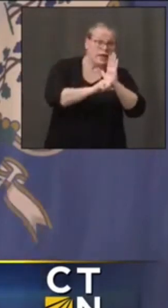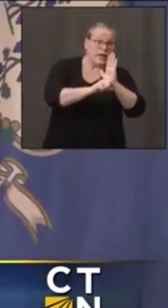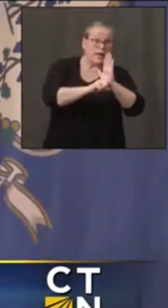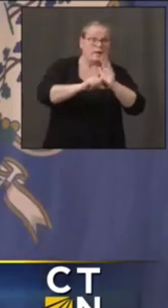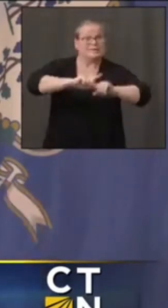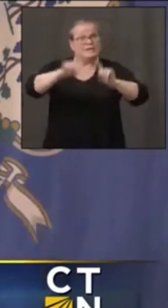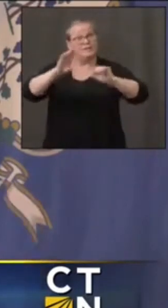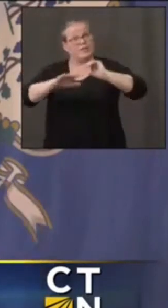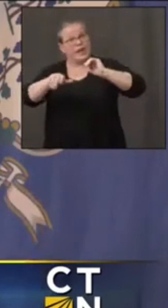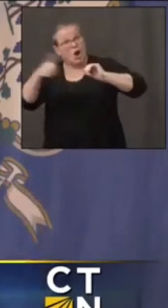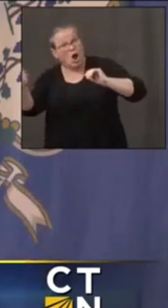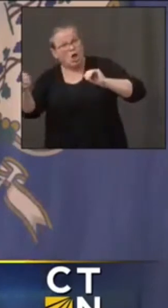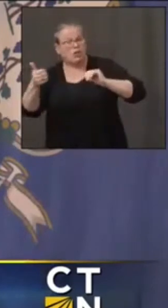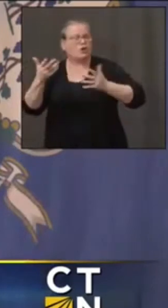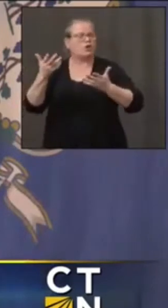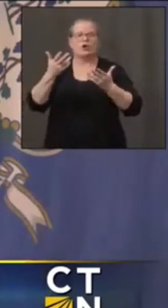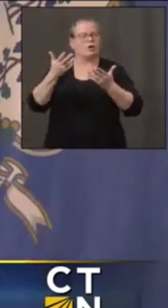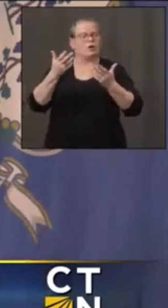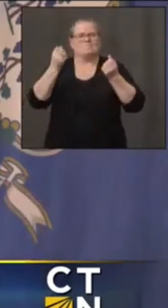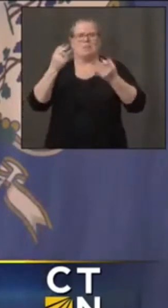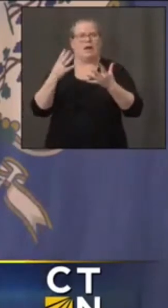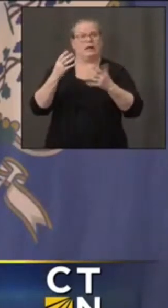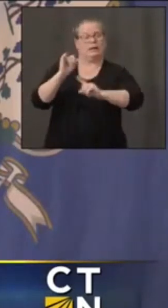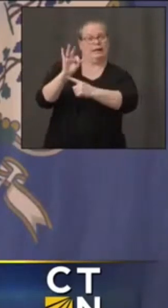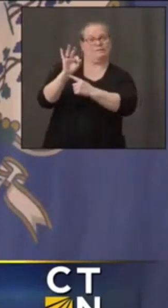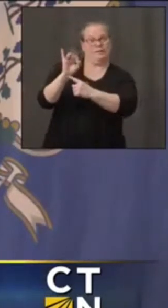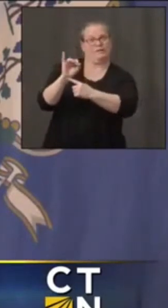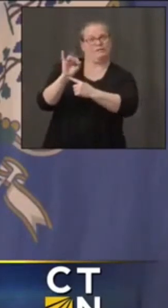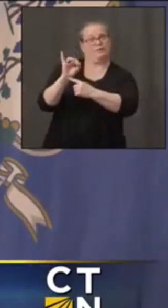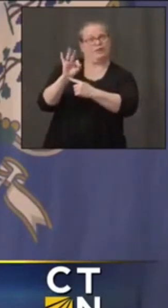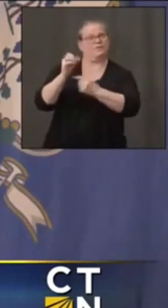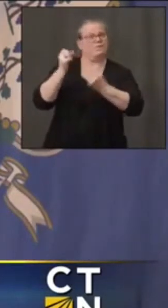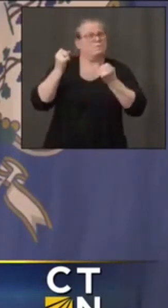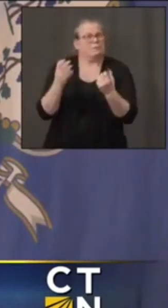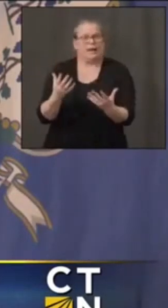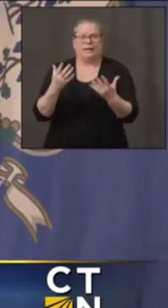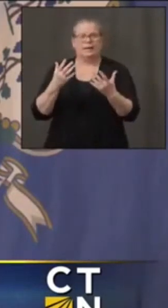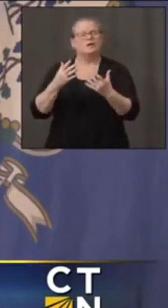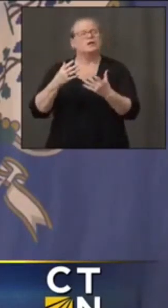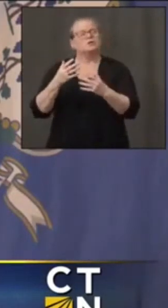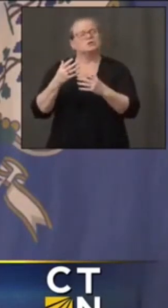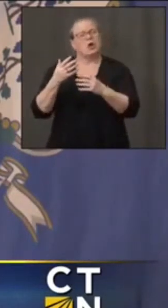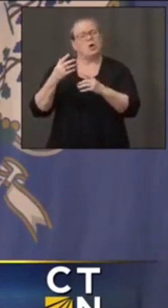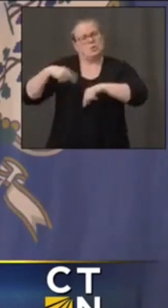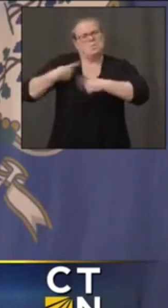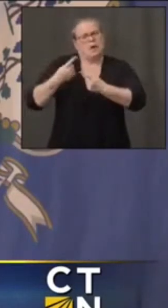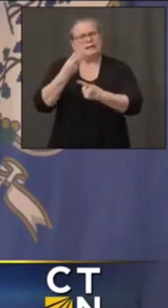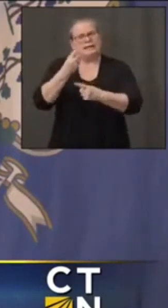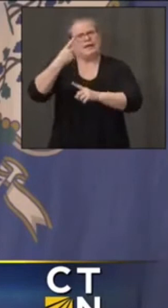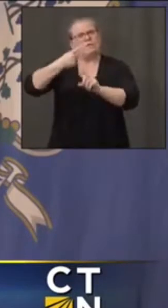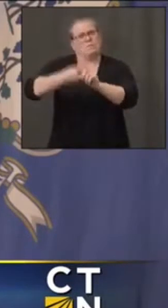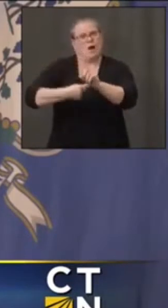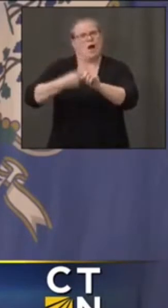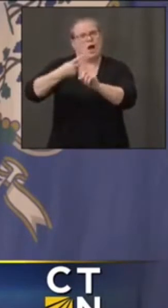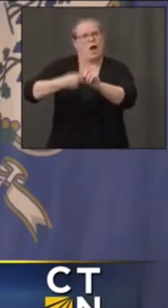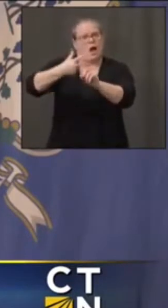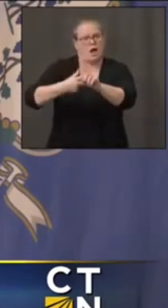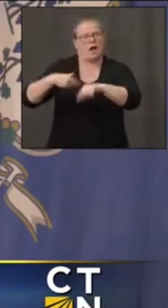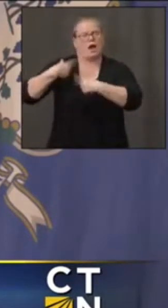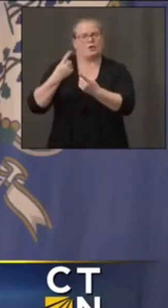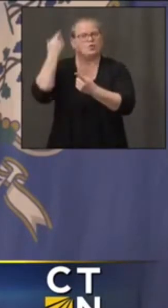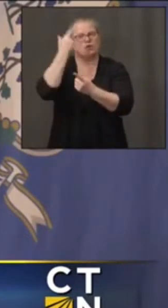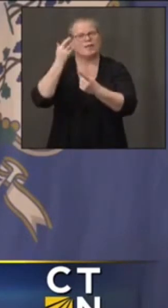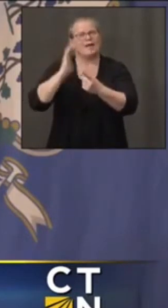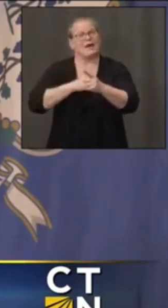we've learned over the last 8 months that we really can target our response. So I think it gives us a lot more flexibility than we had back